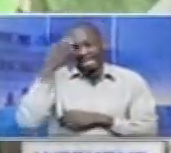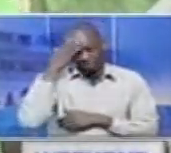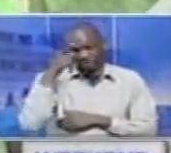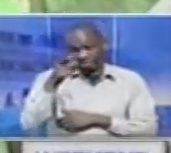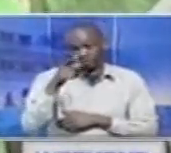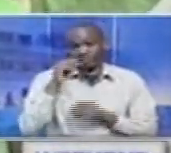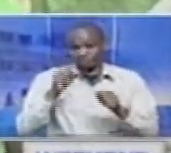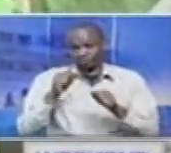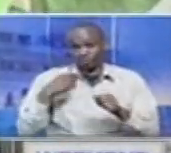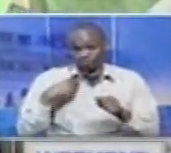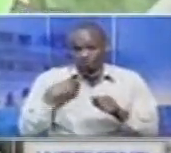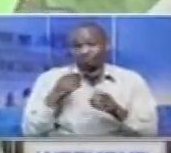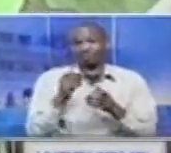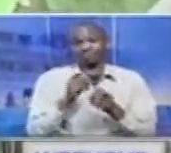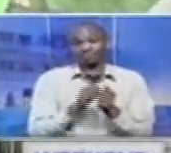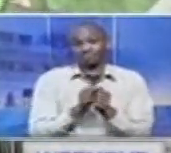na kupeleka kutoka pale,